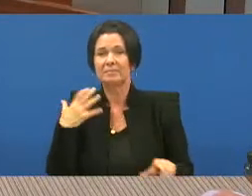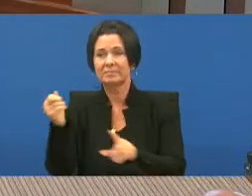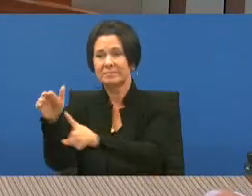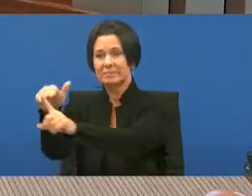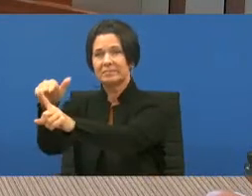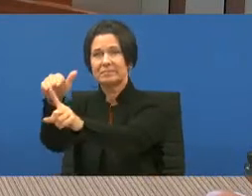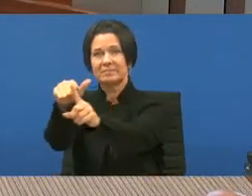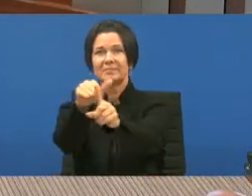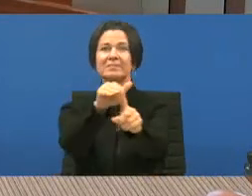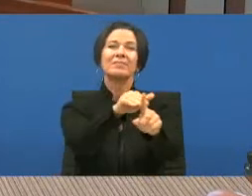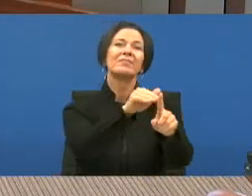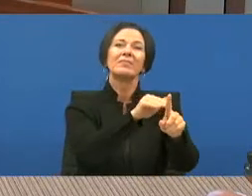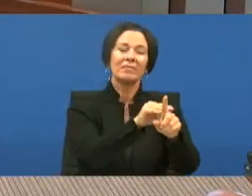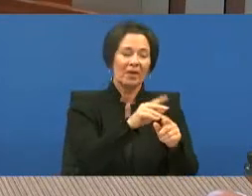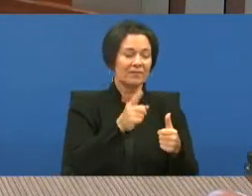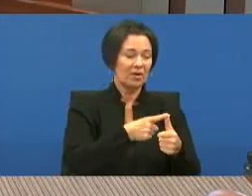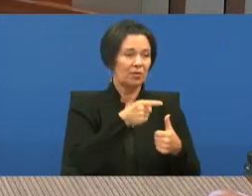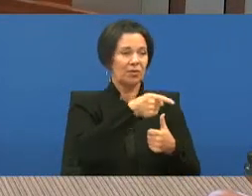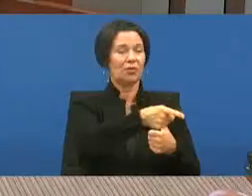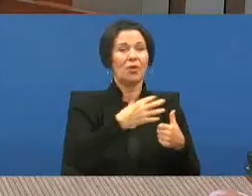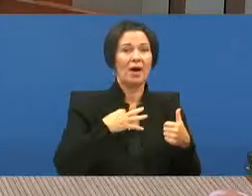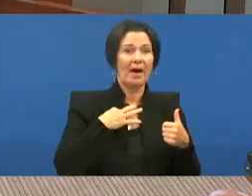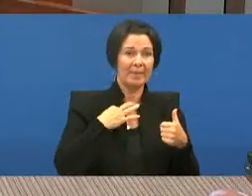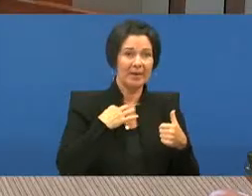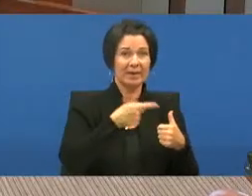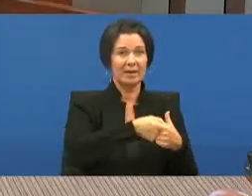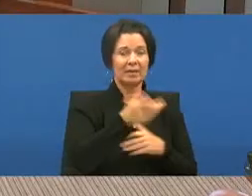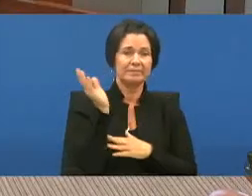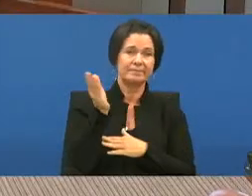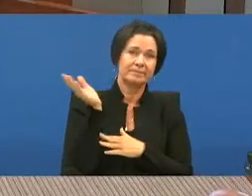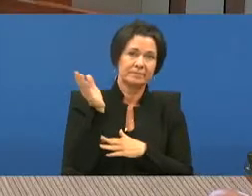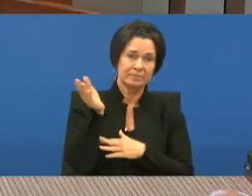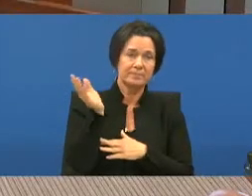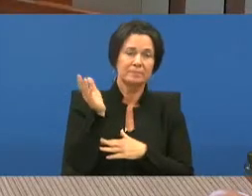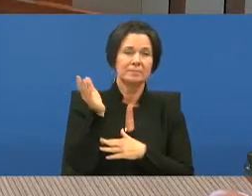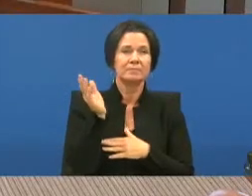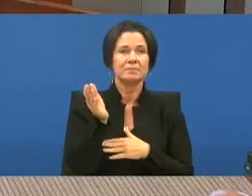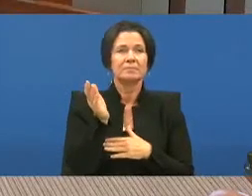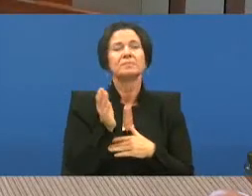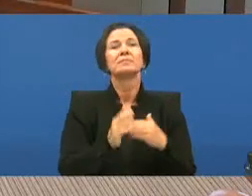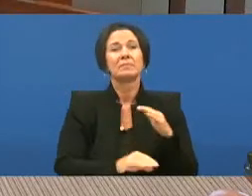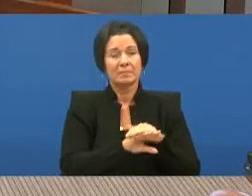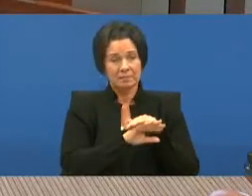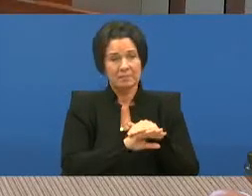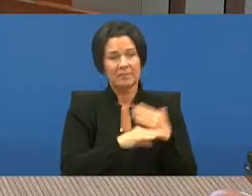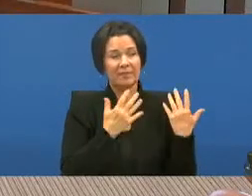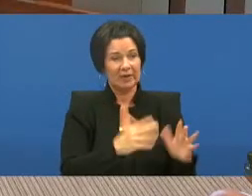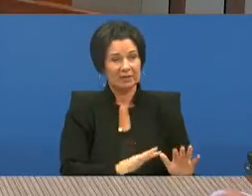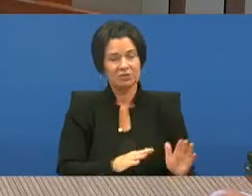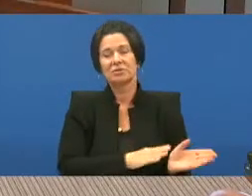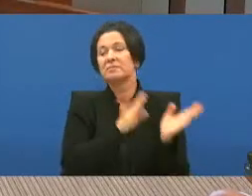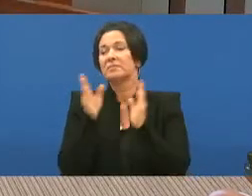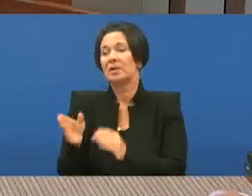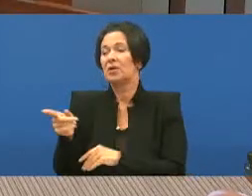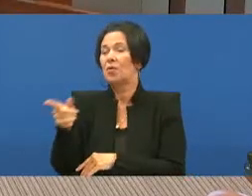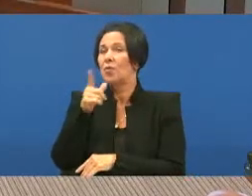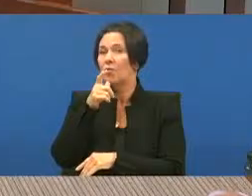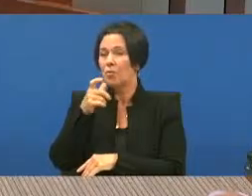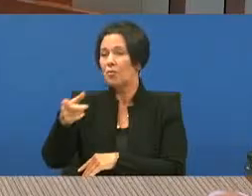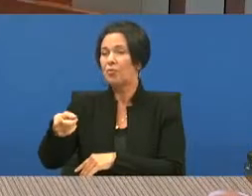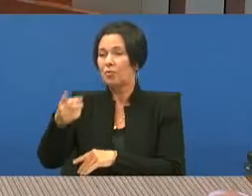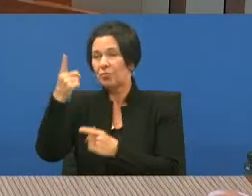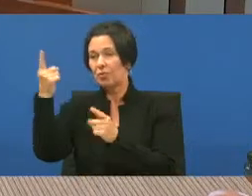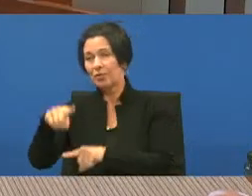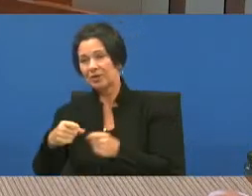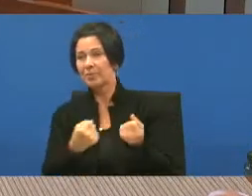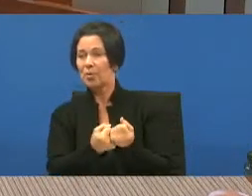to have the applicant speak and present on what the project is. Then we'll have proponents of the project speak, then opponents will speak, and then